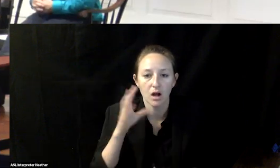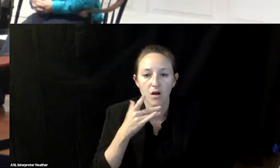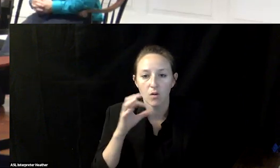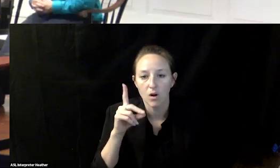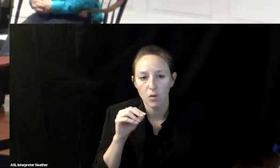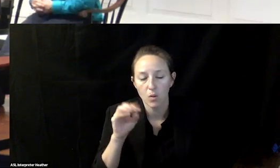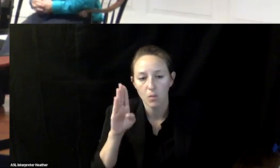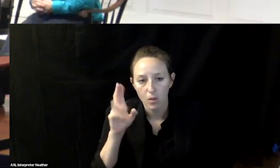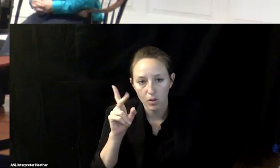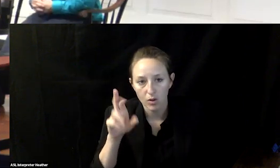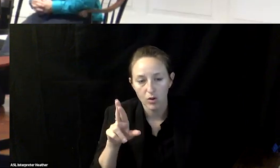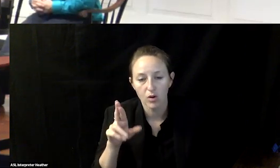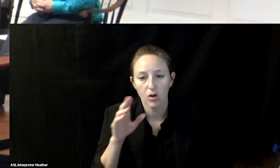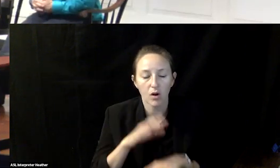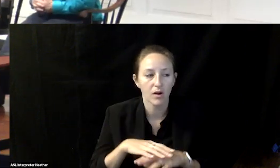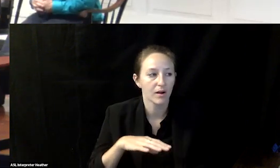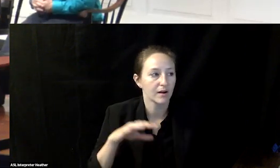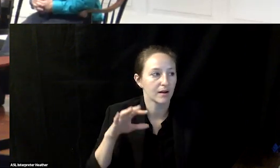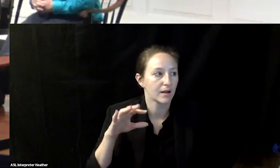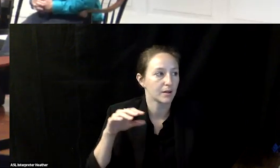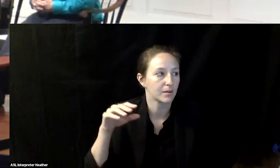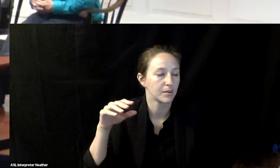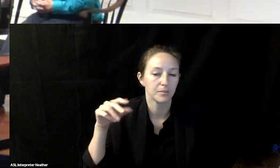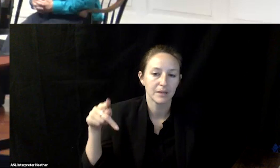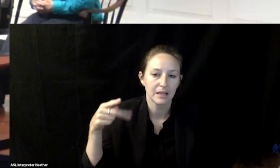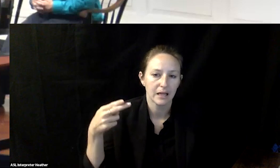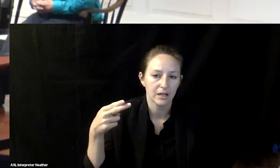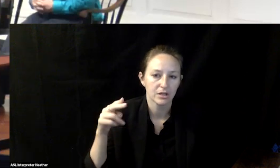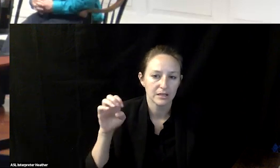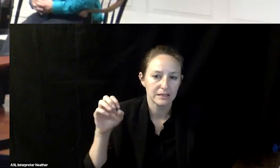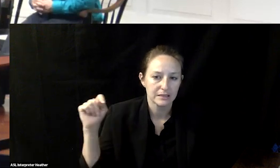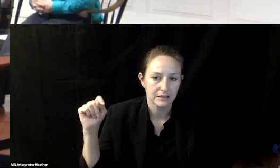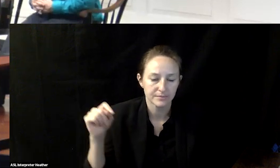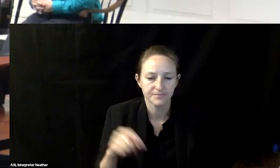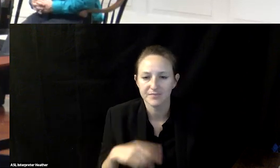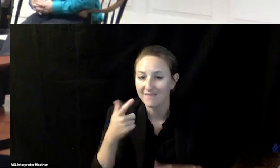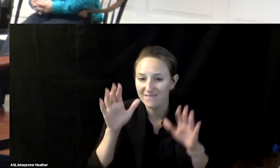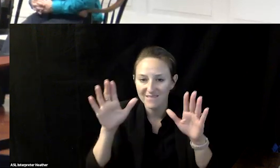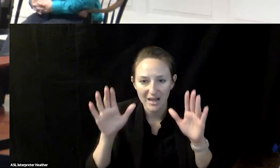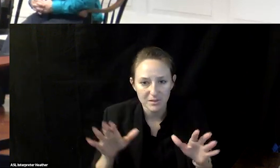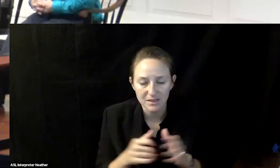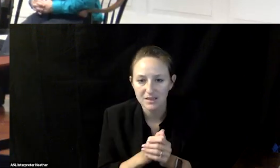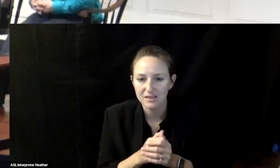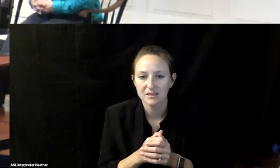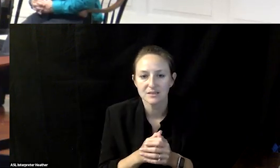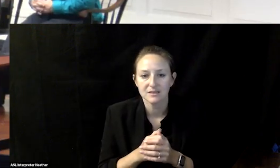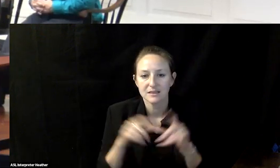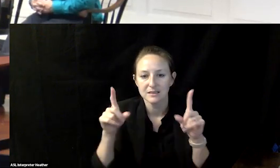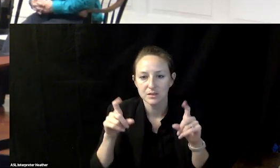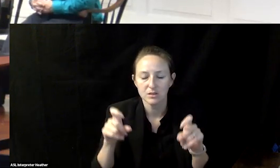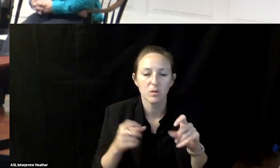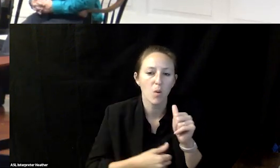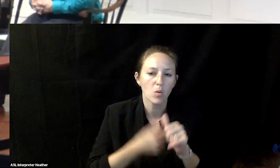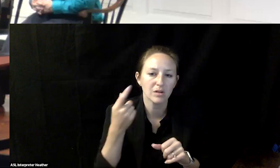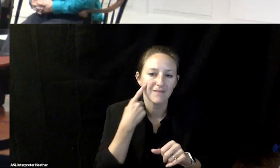team, P-H-E-T. Yeah, it's a great. Have been doing some fabulous simulations for a number of years, mostly geared toward primary and secondary